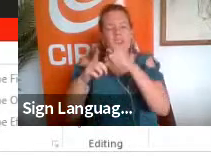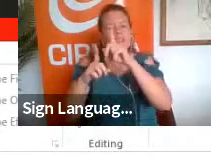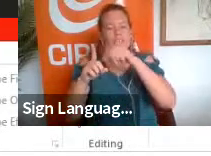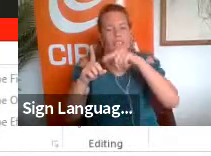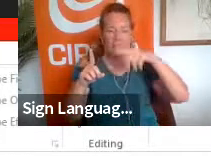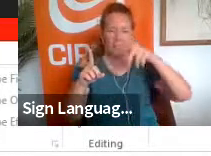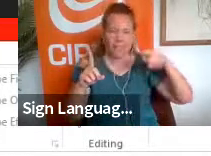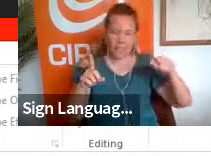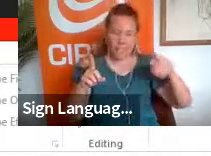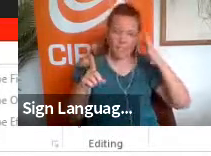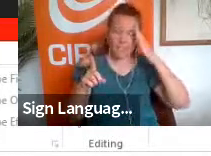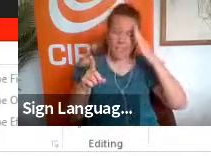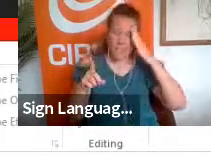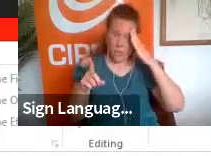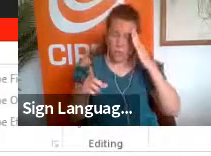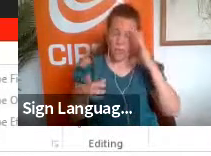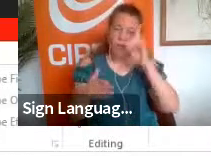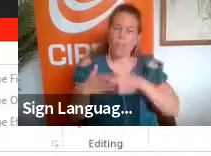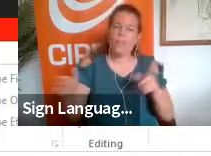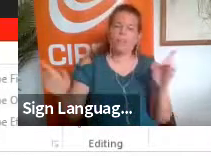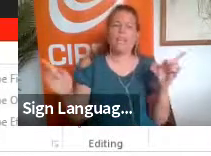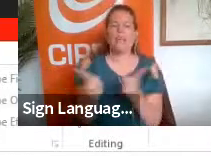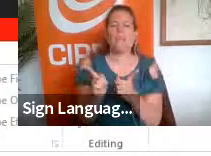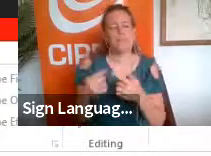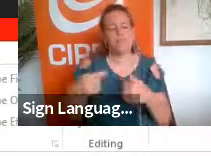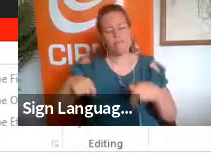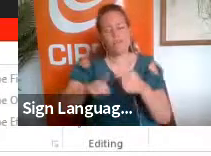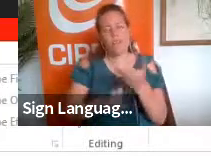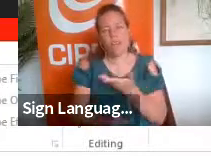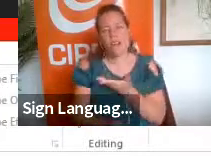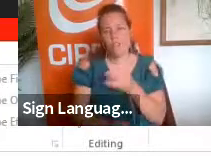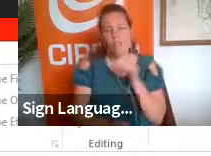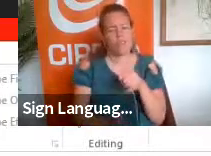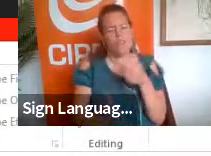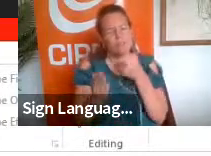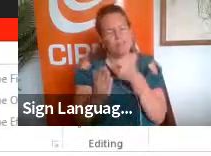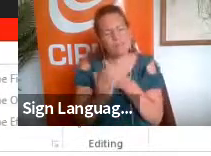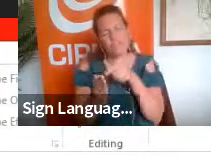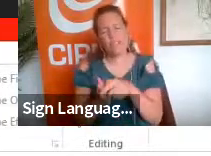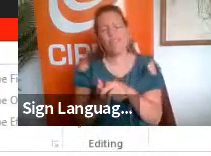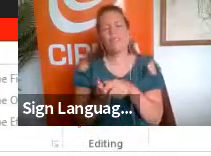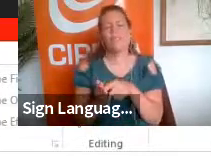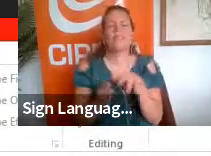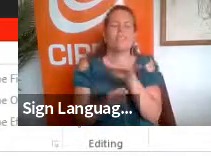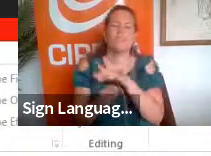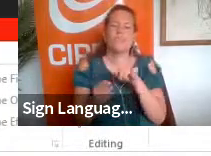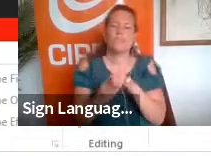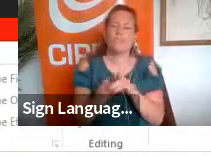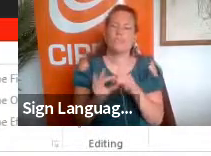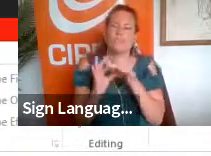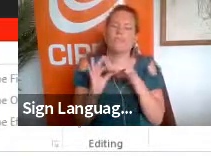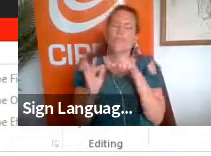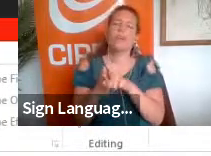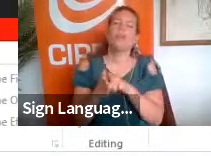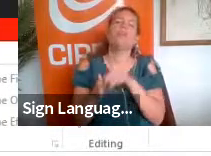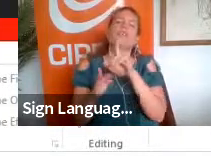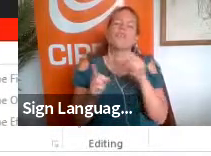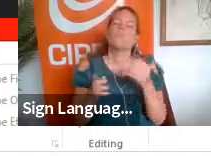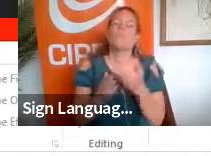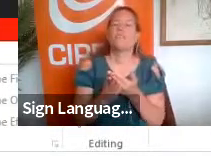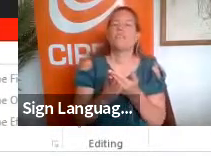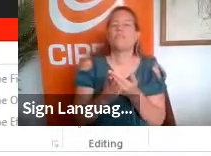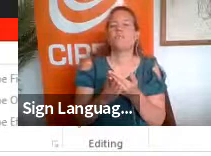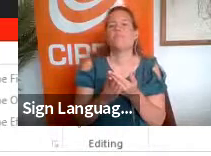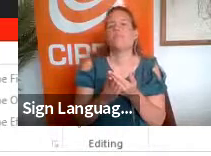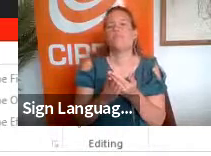of the limitations that we have in tackling these issues, especially when it comes to documentation and research, and really